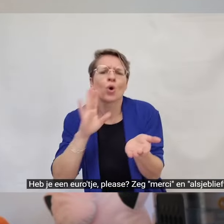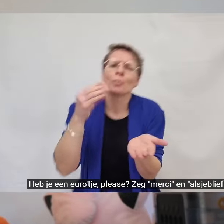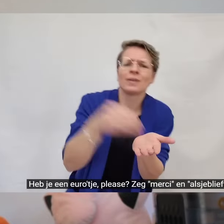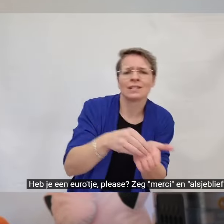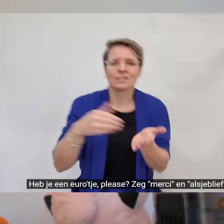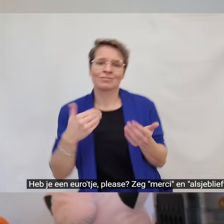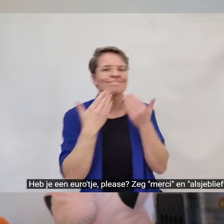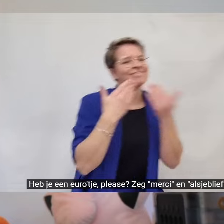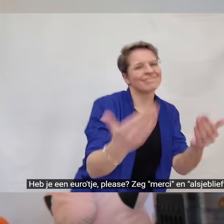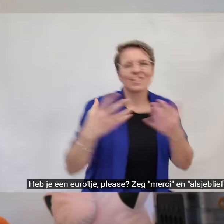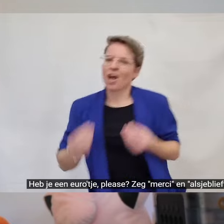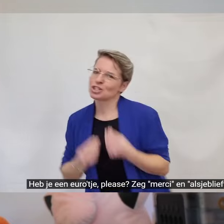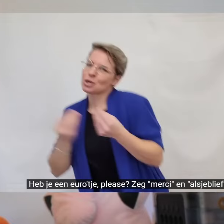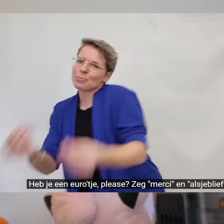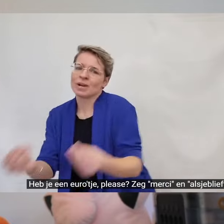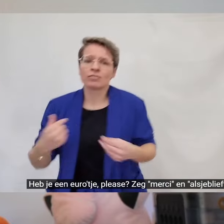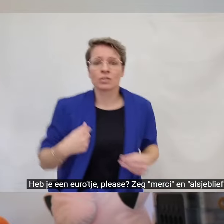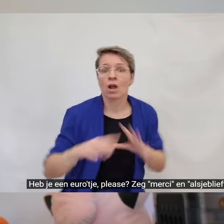pa